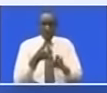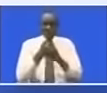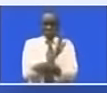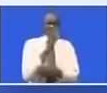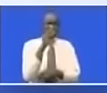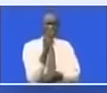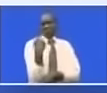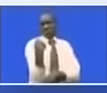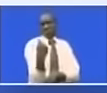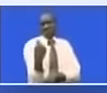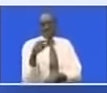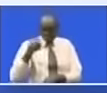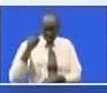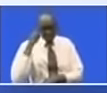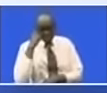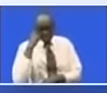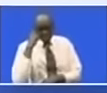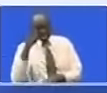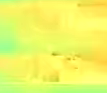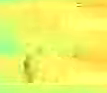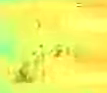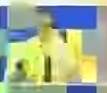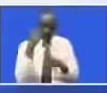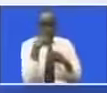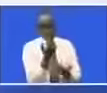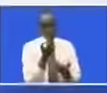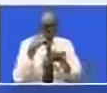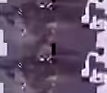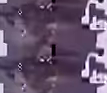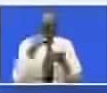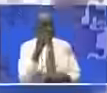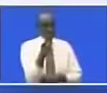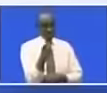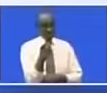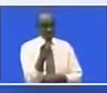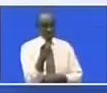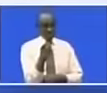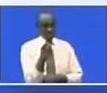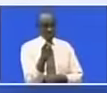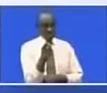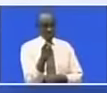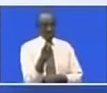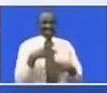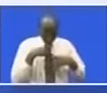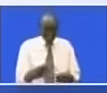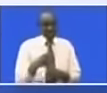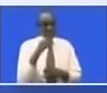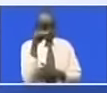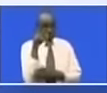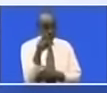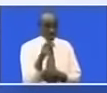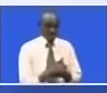so whom did they treat as the incumbent? That's one thing I'm really concerned about. I would be very much interested in asking